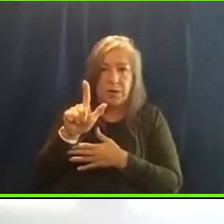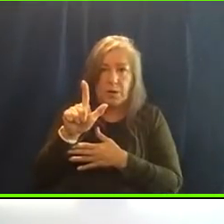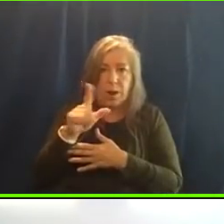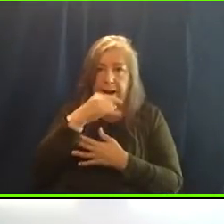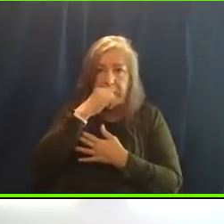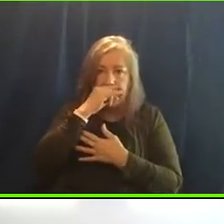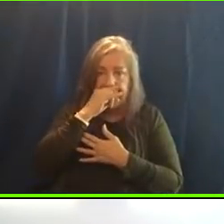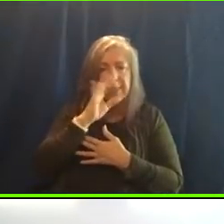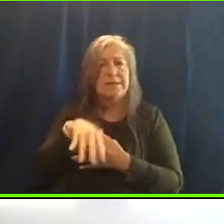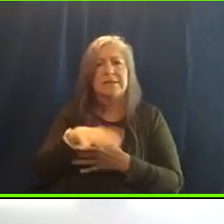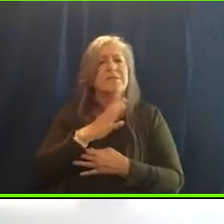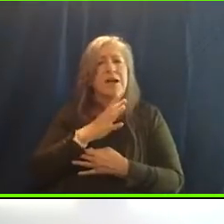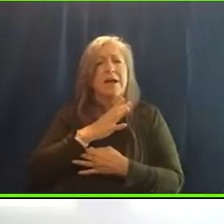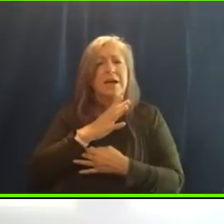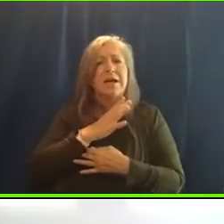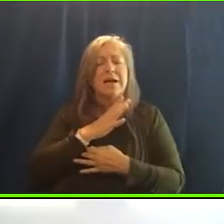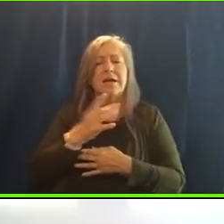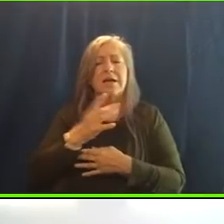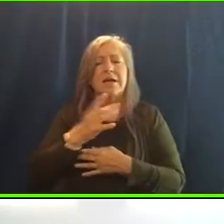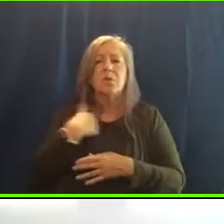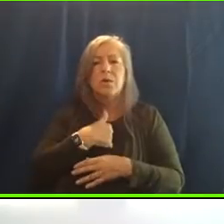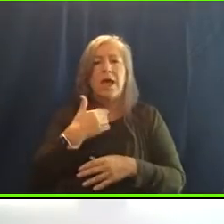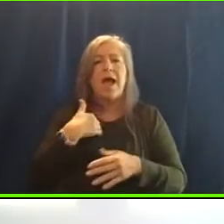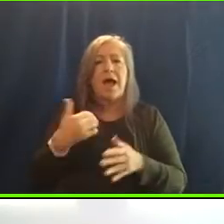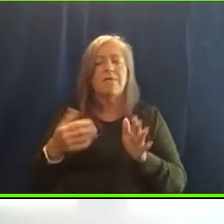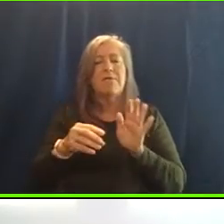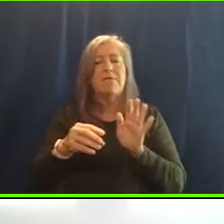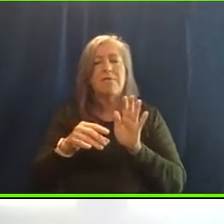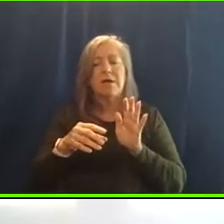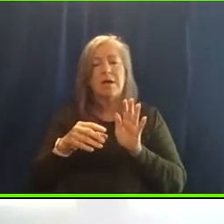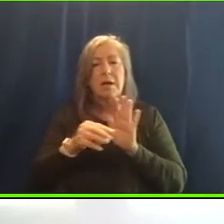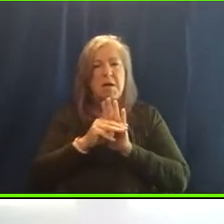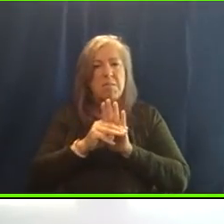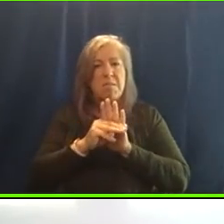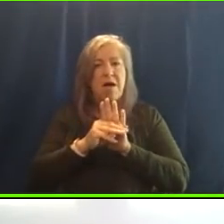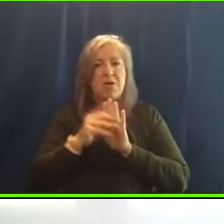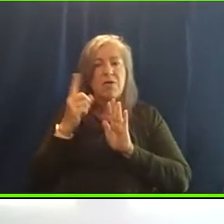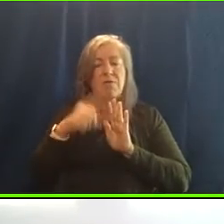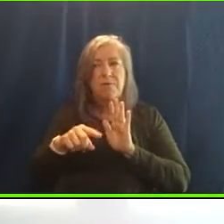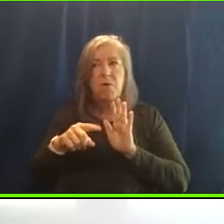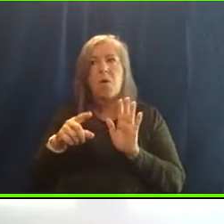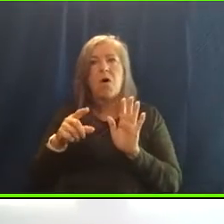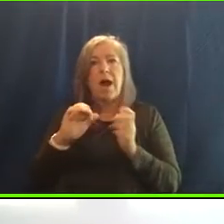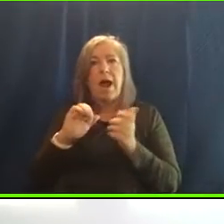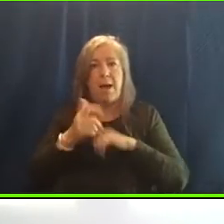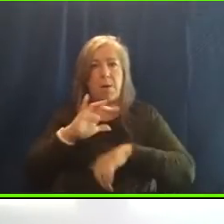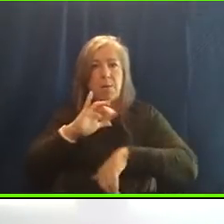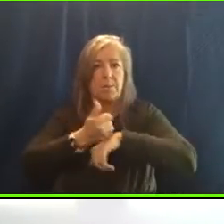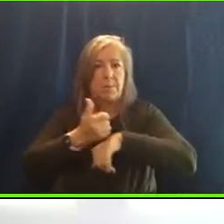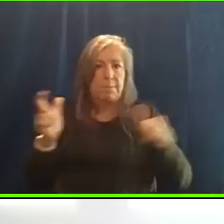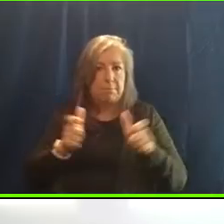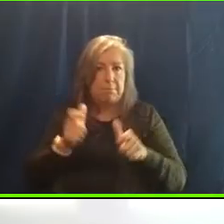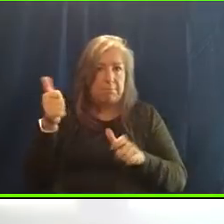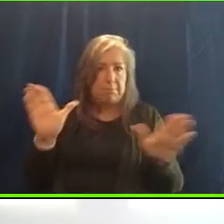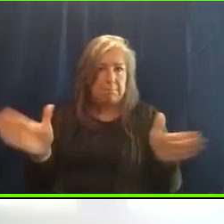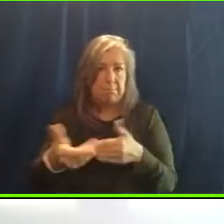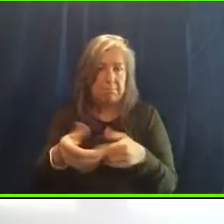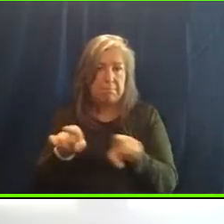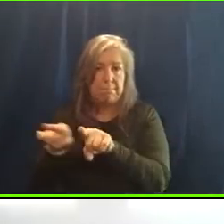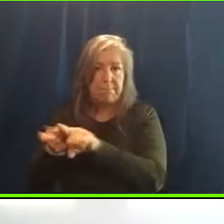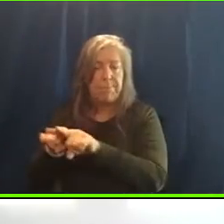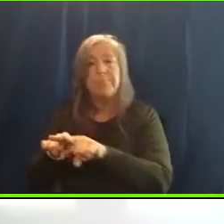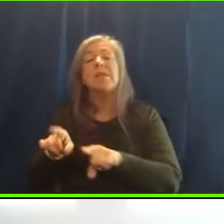into the modeling for trying to get as many K through 4 students back to the classroom. So at